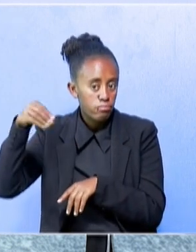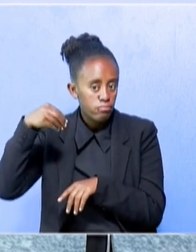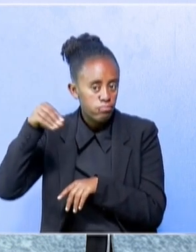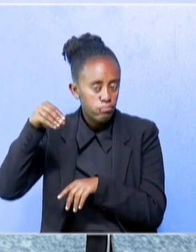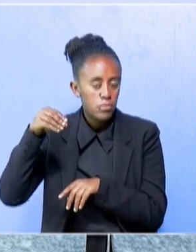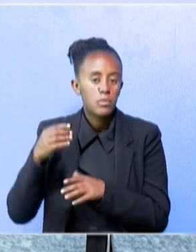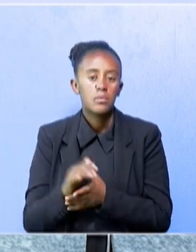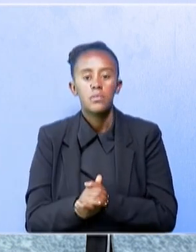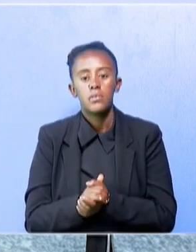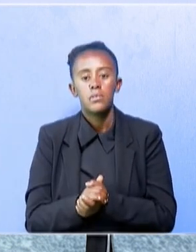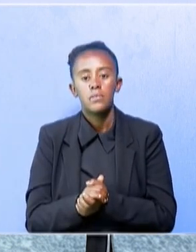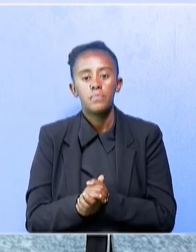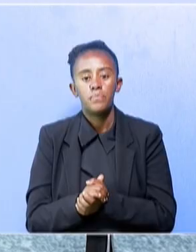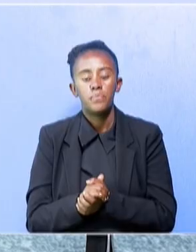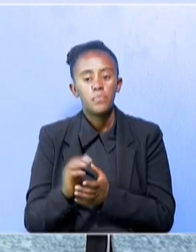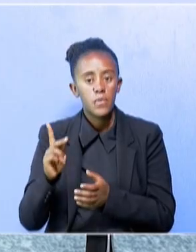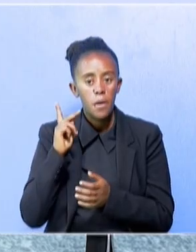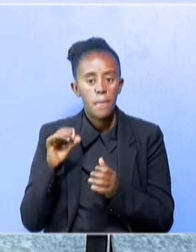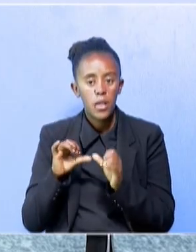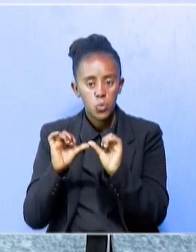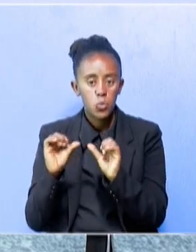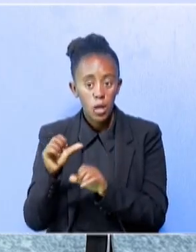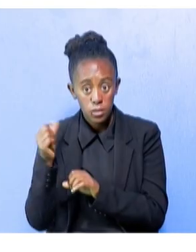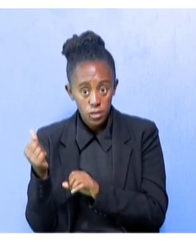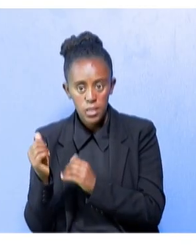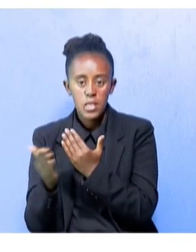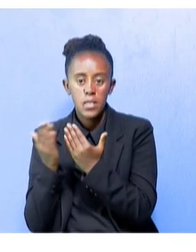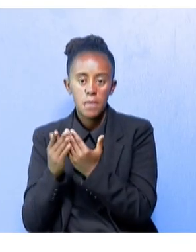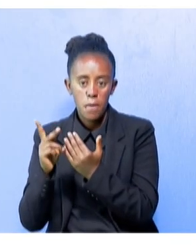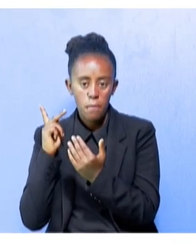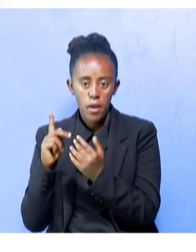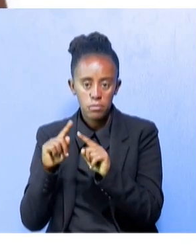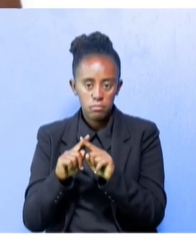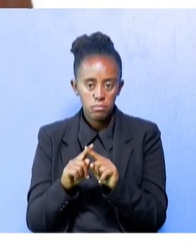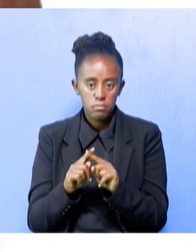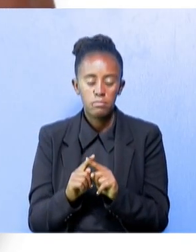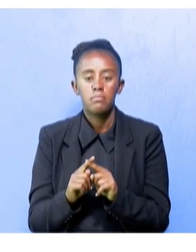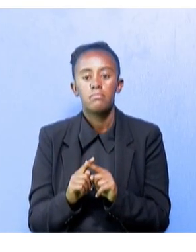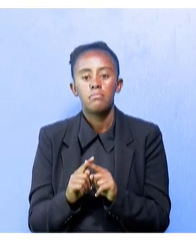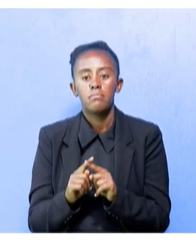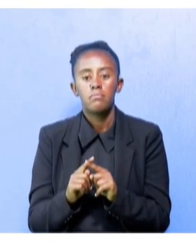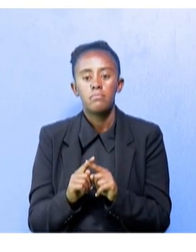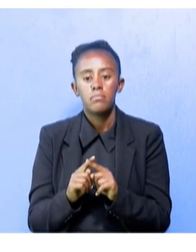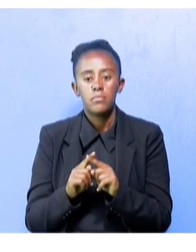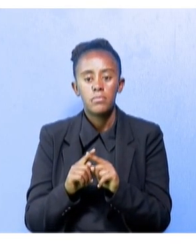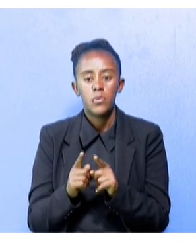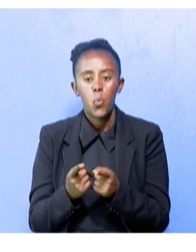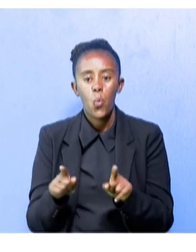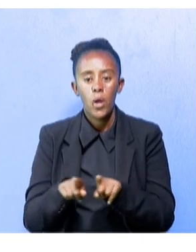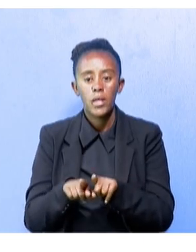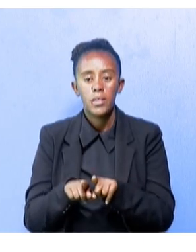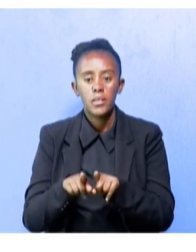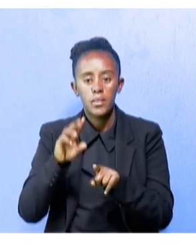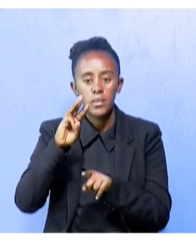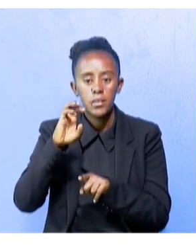possible. Here is past continuous tense. The other one is that is simple past tense, past continuous tense. That is when is common in all